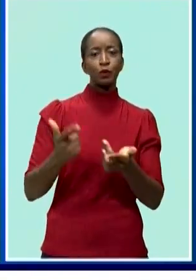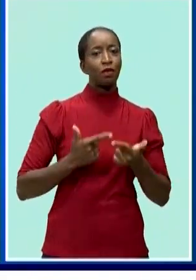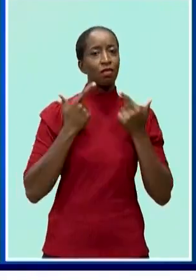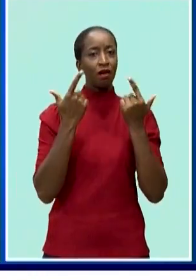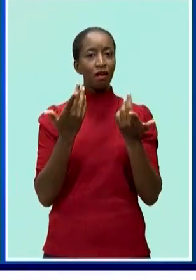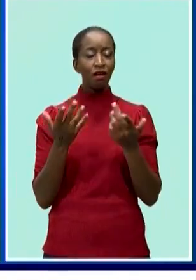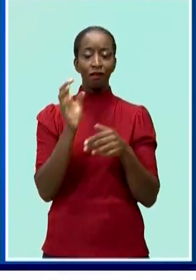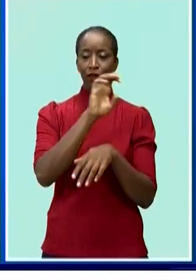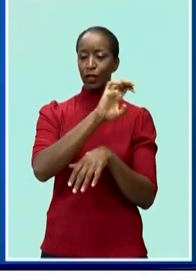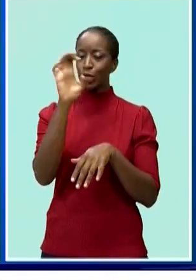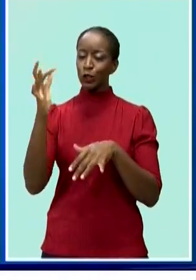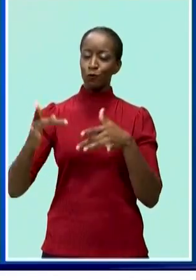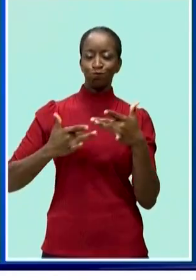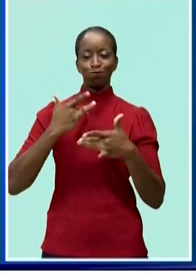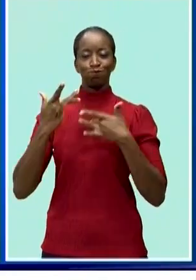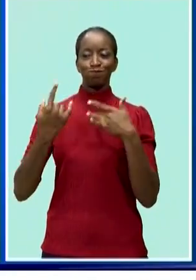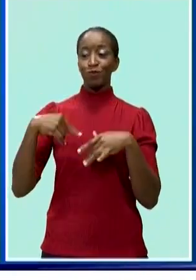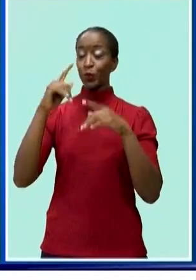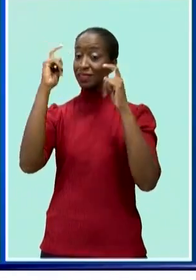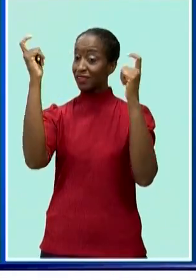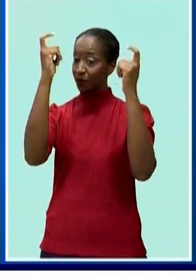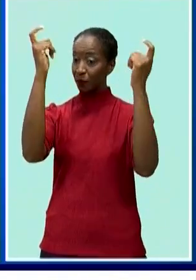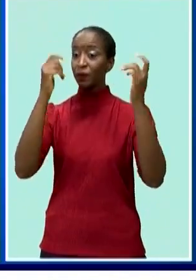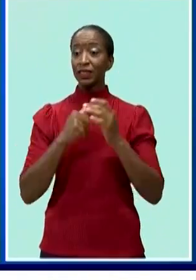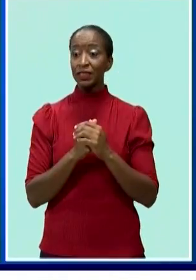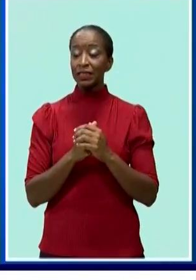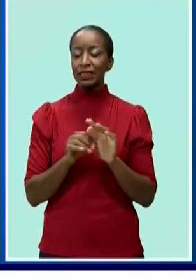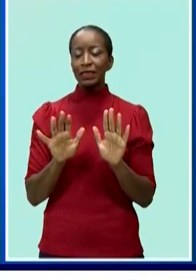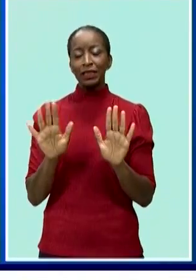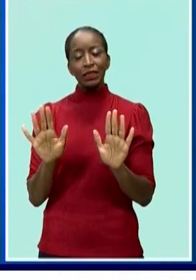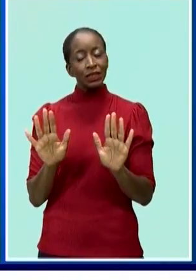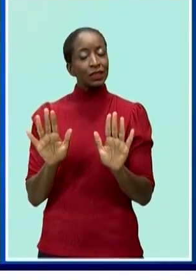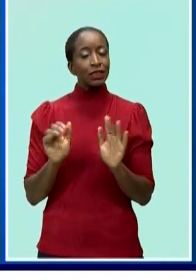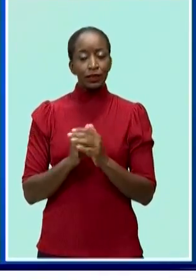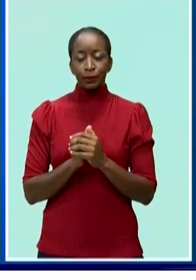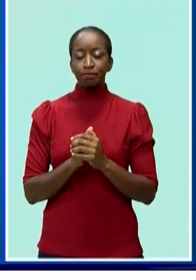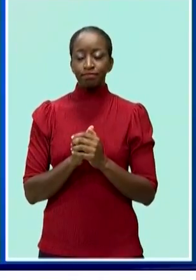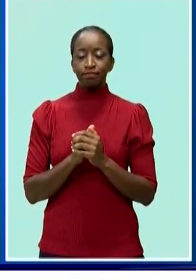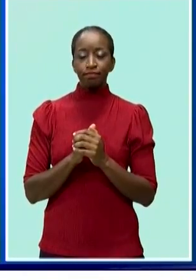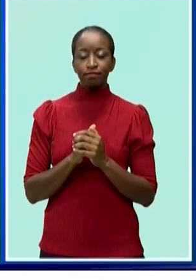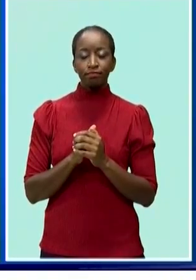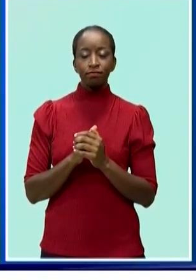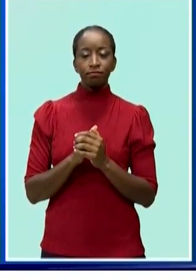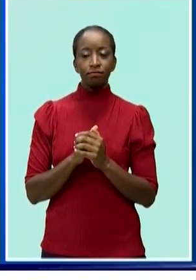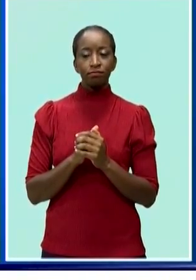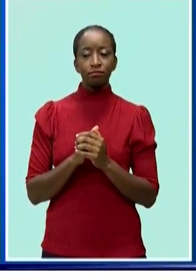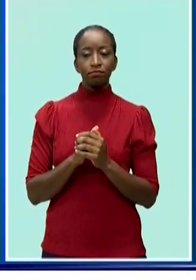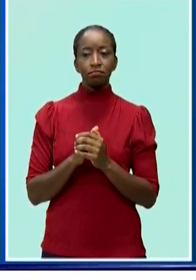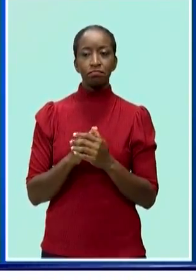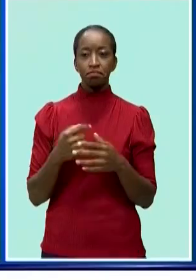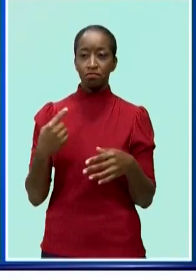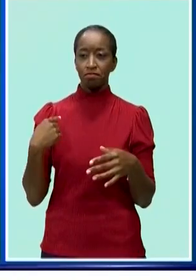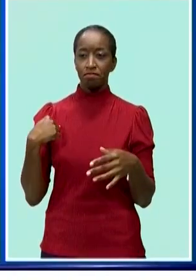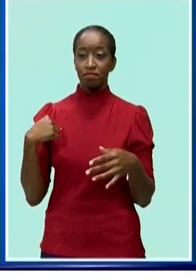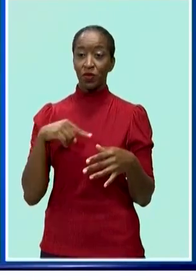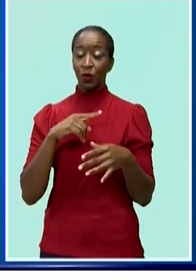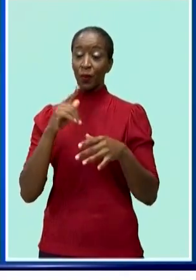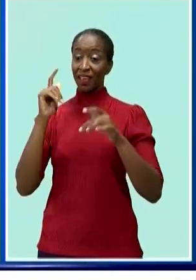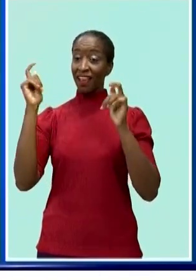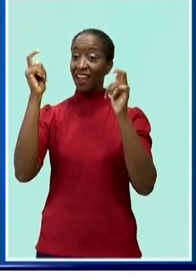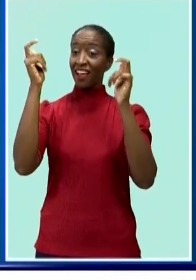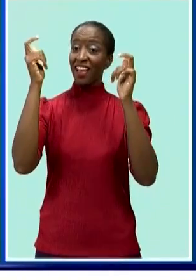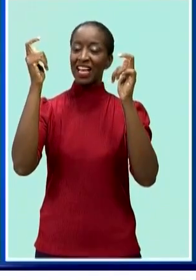festival of Easter. But in reality, we are still pegged back, and we're still held back